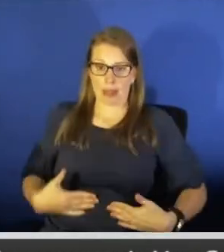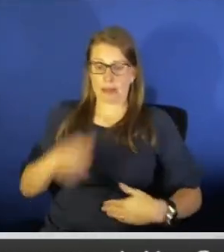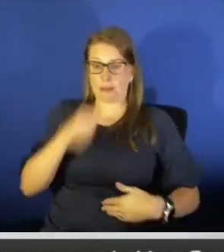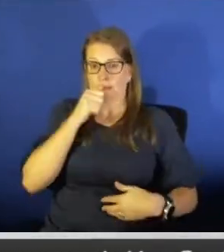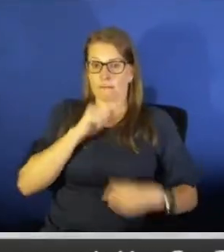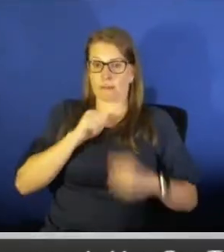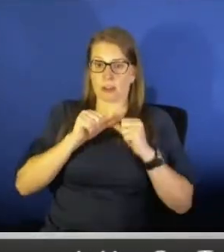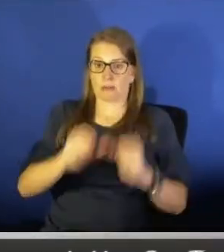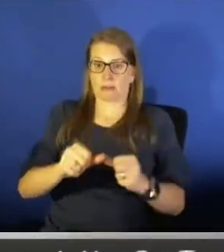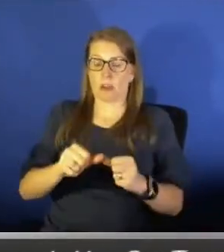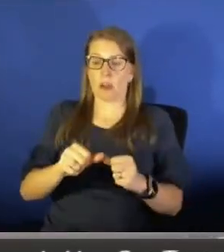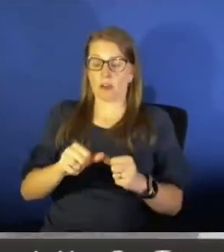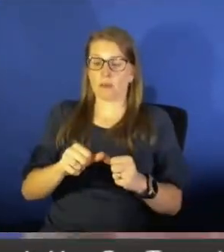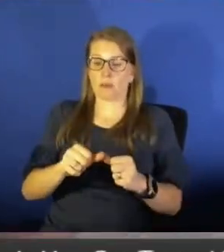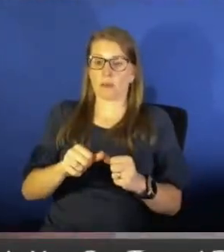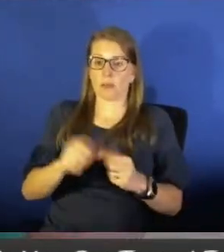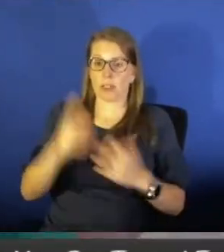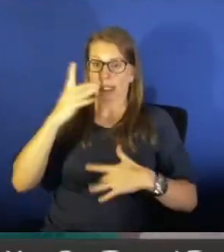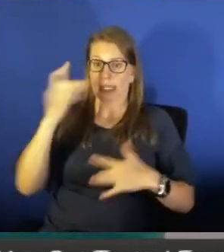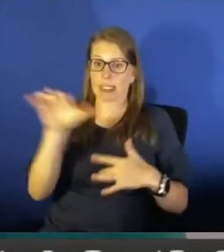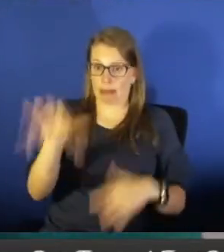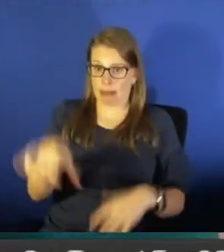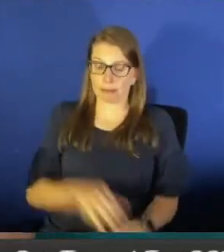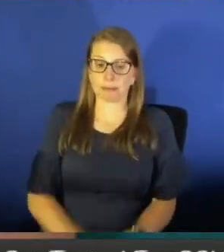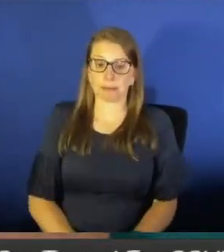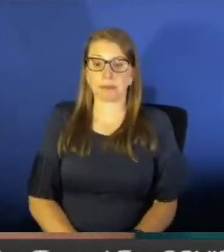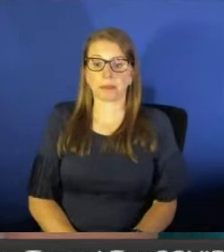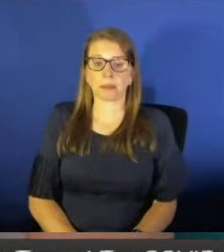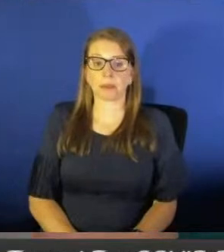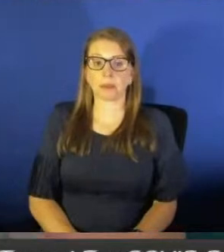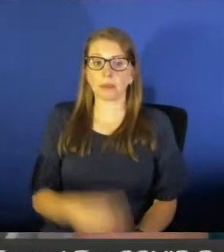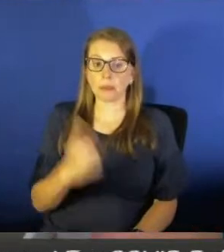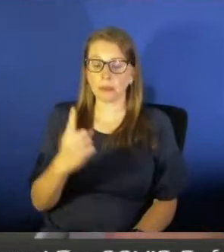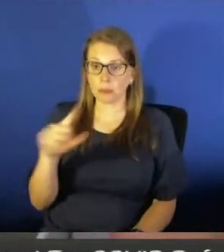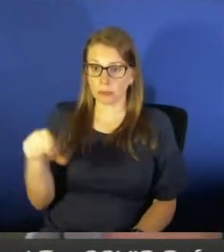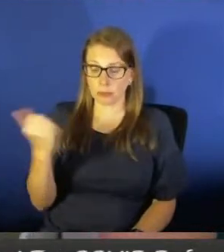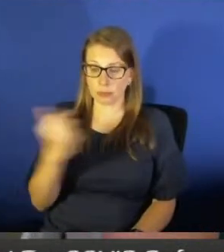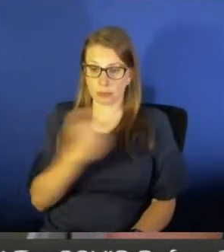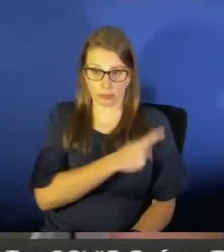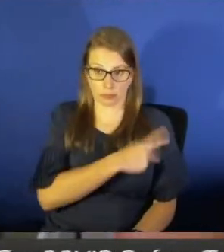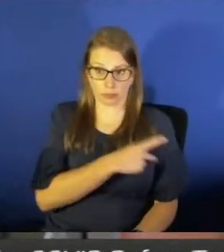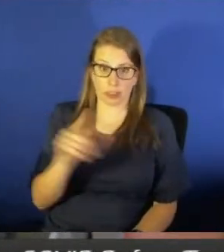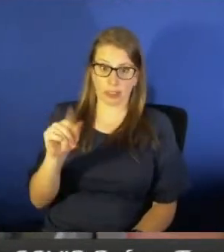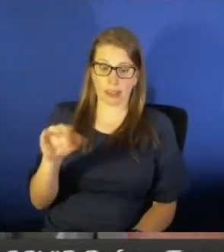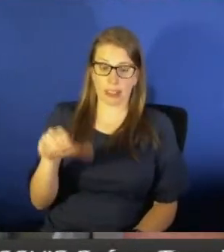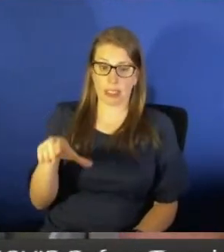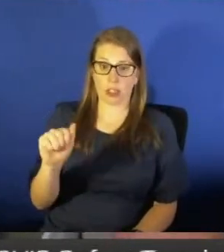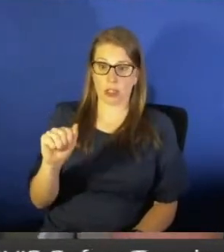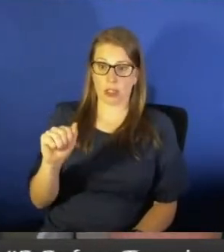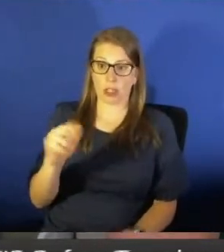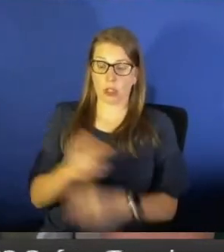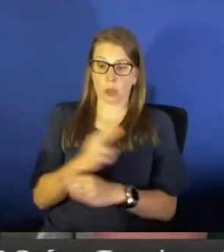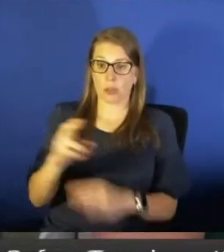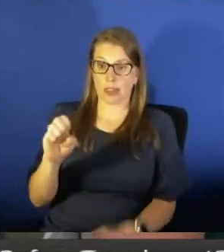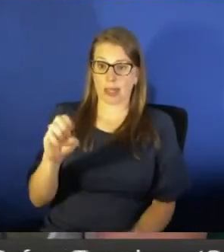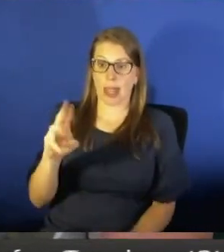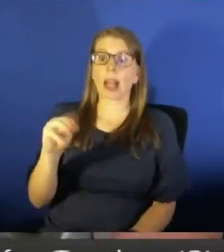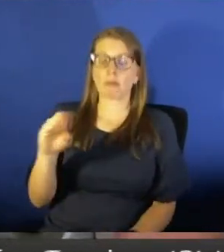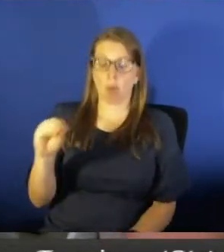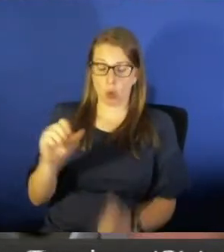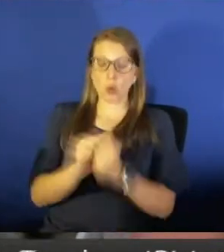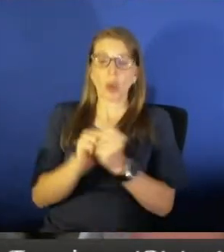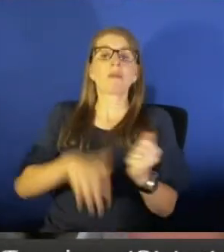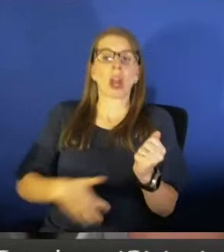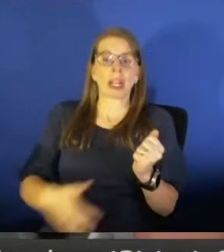that. So only one other patient, if I'm hearing you correctly, besides Leticia, was on ECMO? With pregnancy. Pregnancy, right. Yeah.